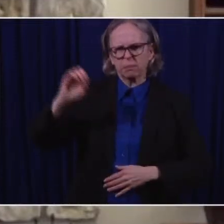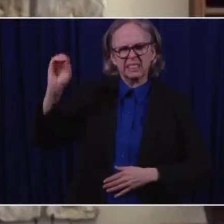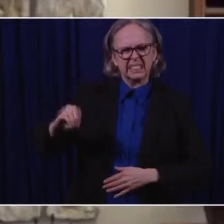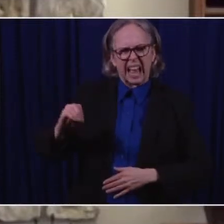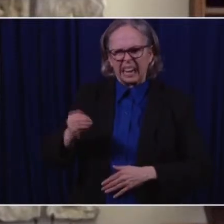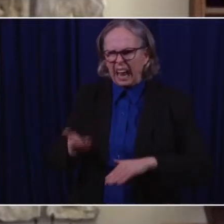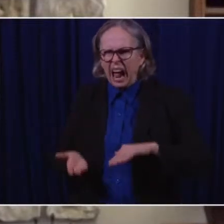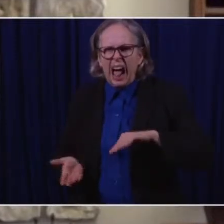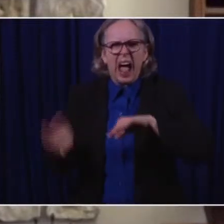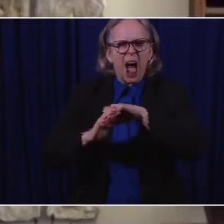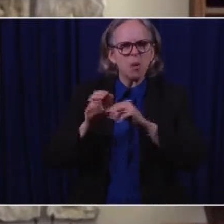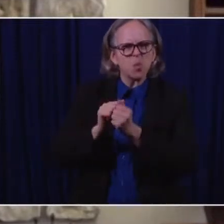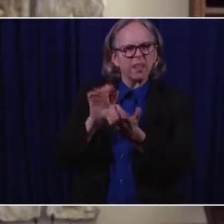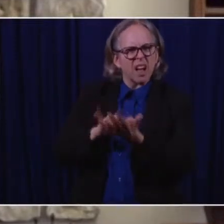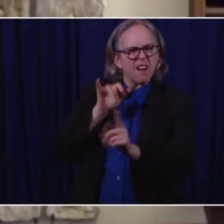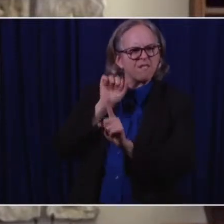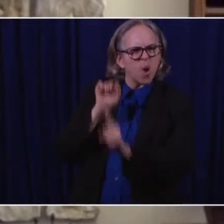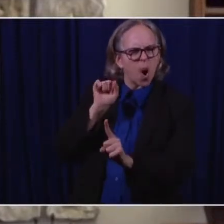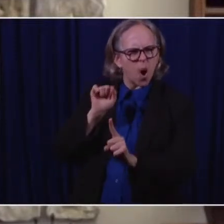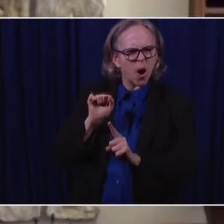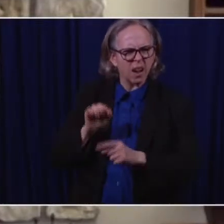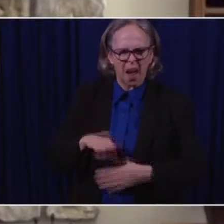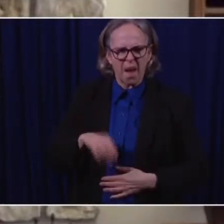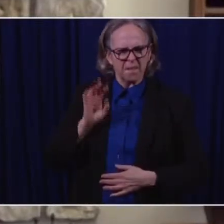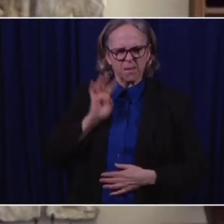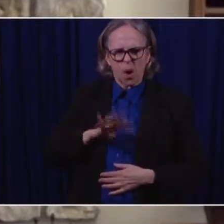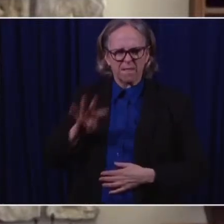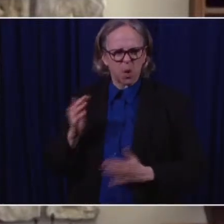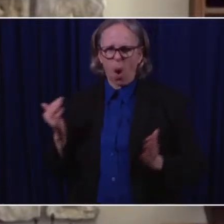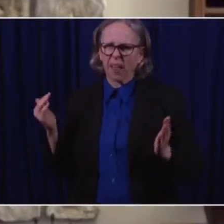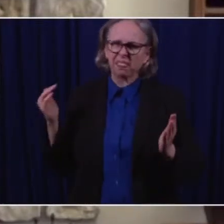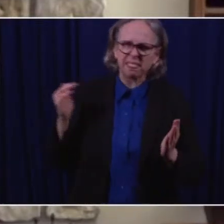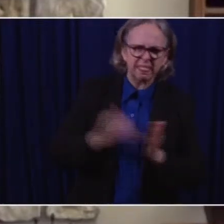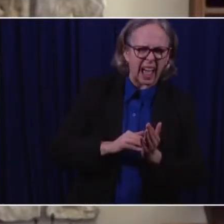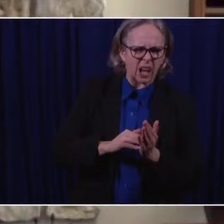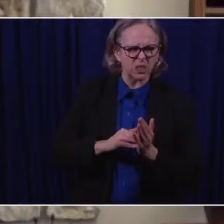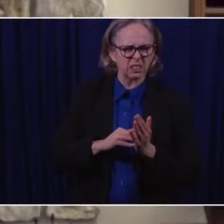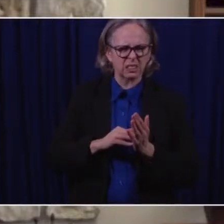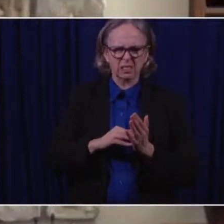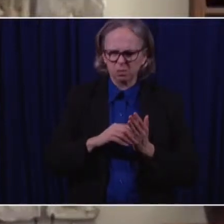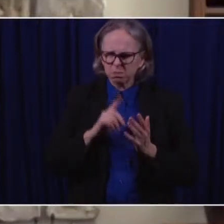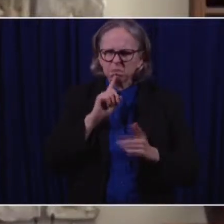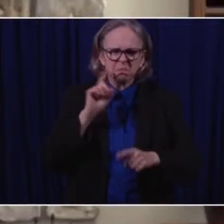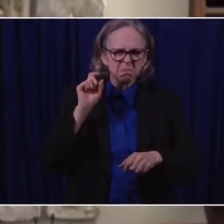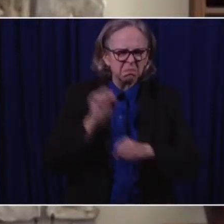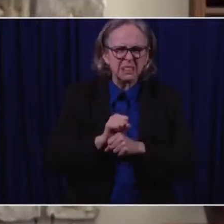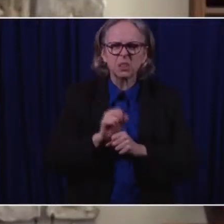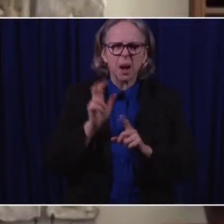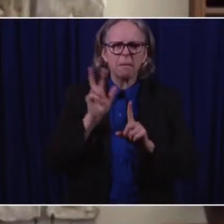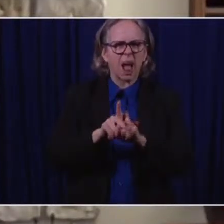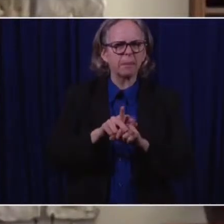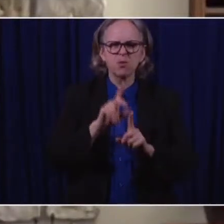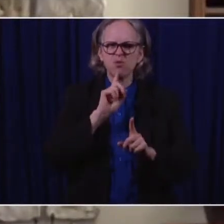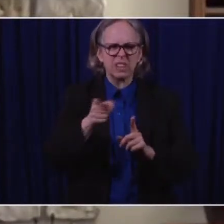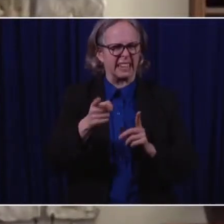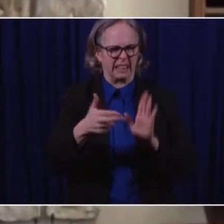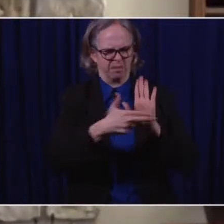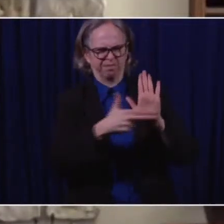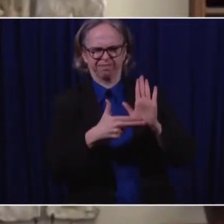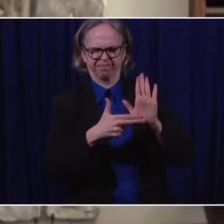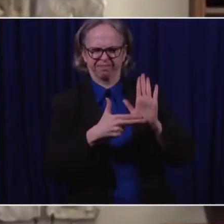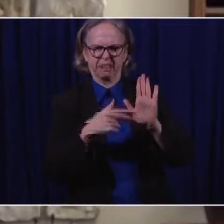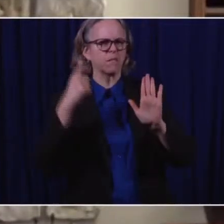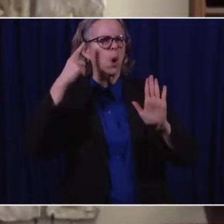claims filed. 44,000 of those were initially flagged for suspicion of